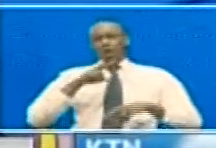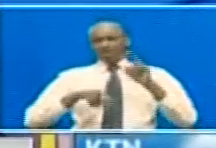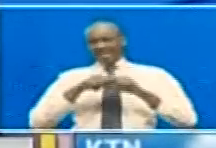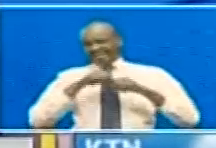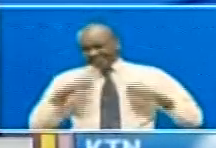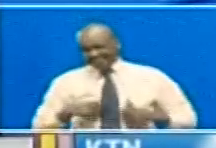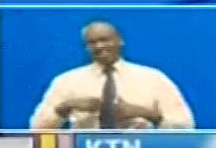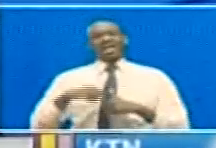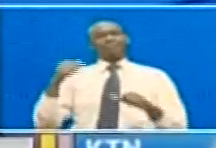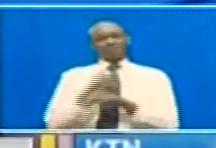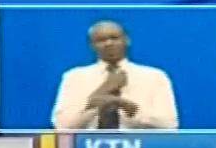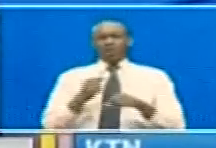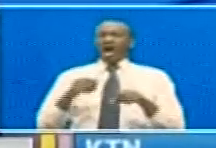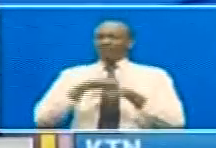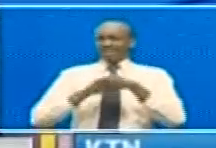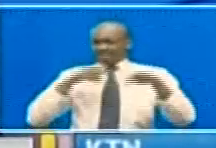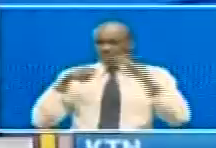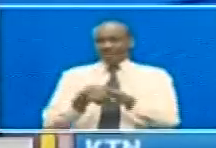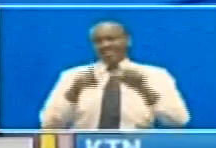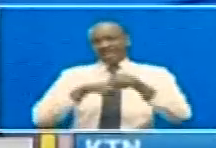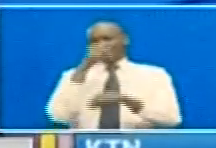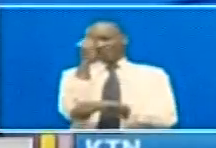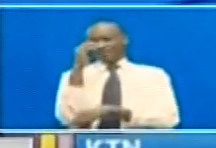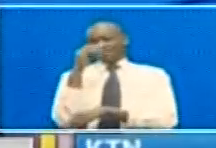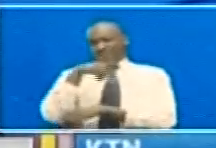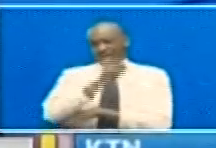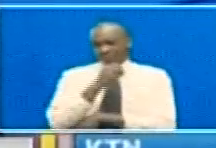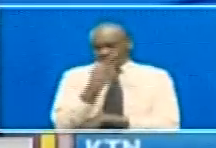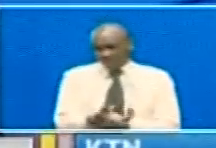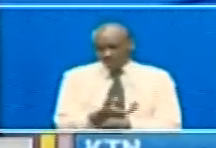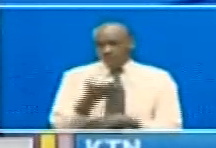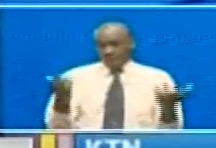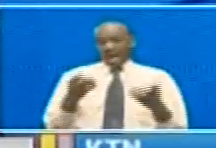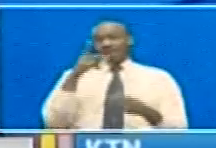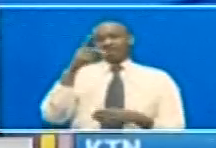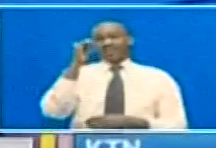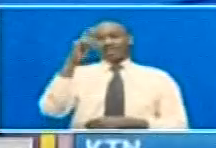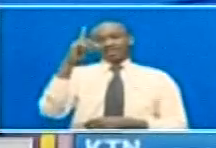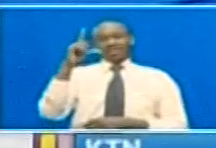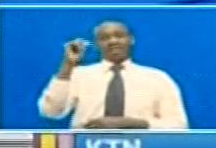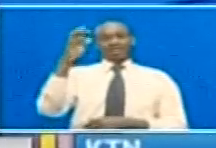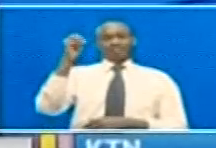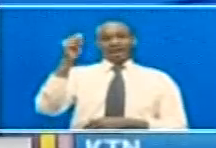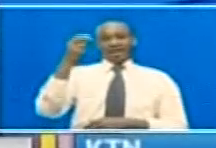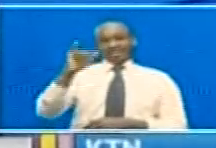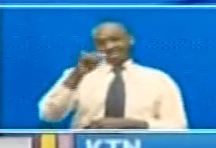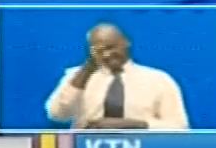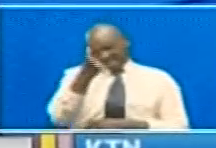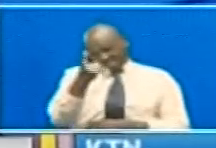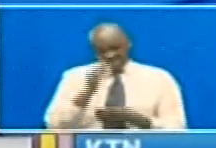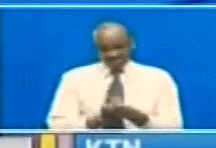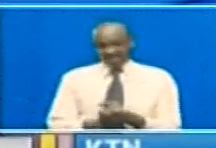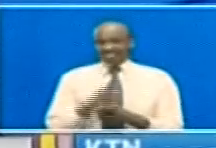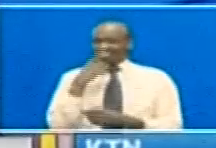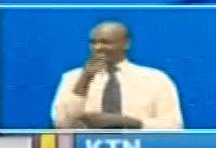not admit Africans after 5 p.m. Of course, it's located in Kilimani at the junction of Galana and Lenana Roads. That